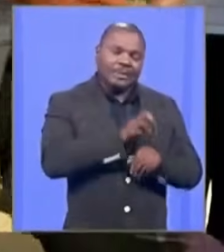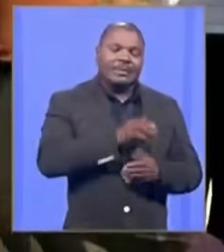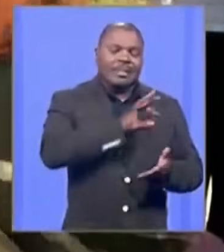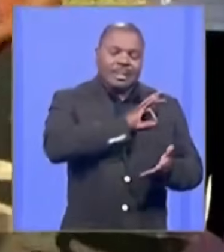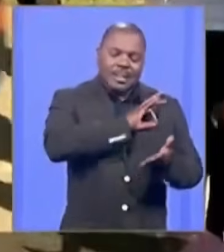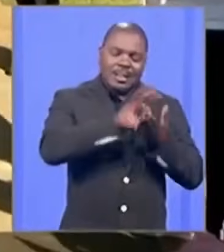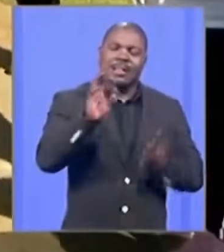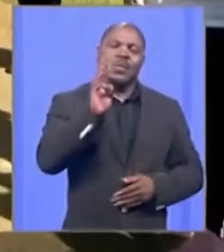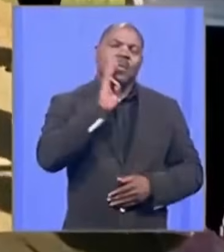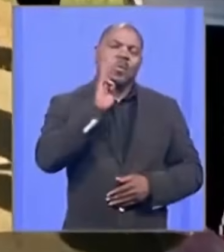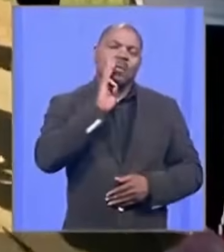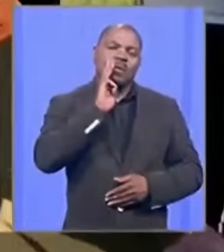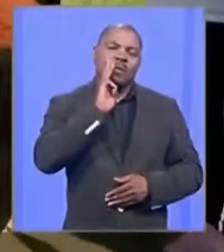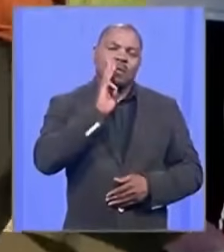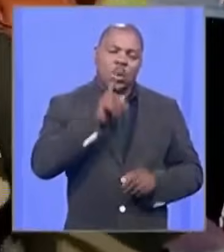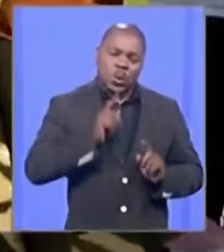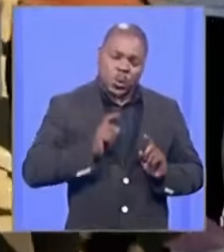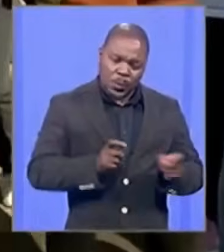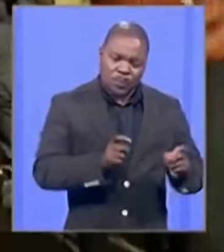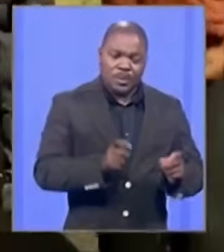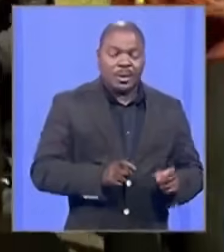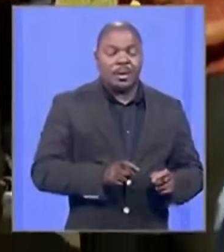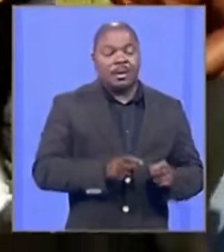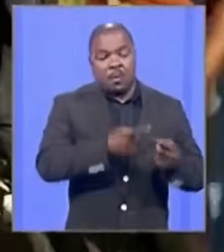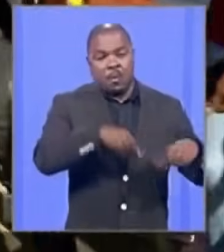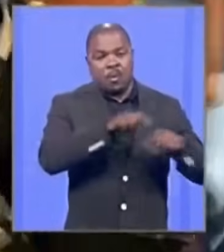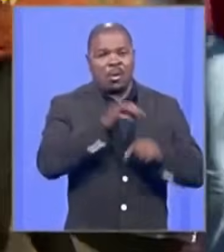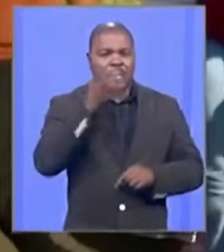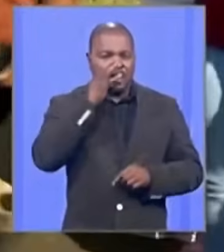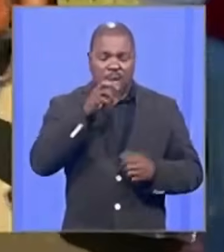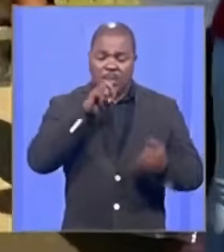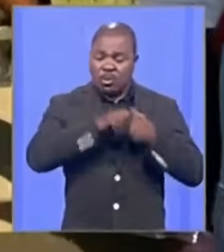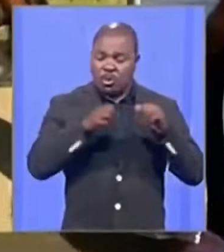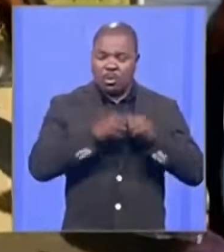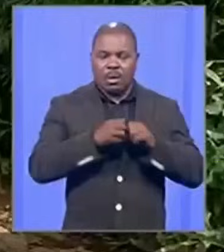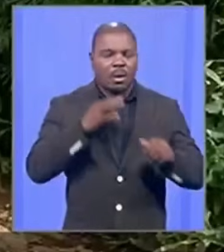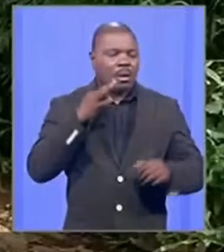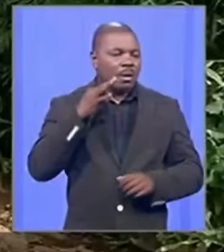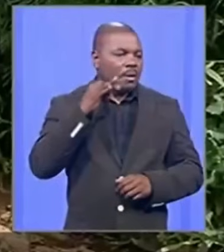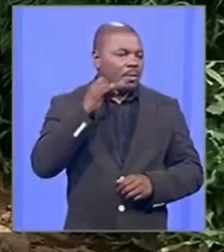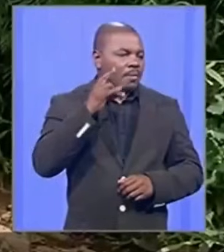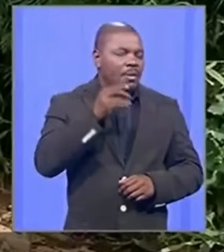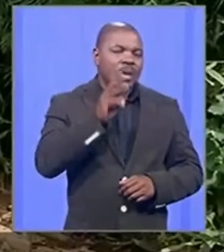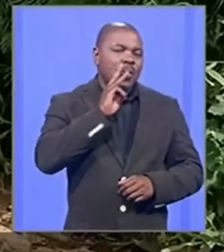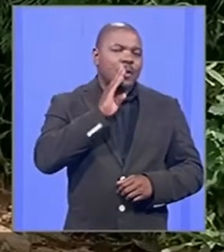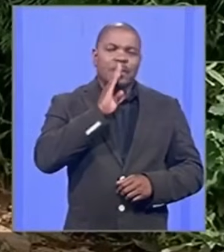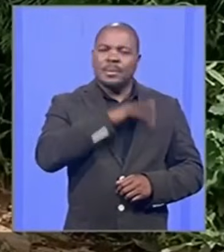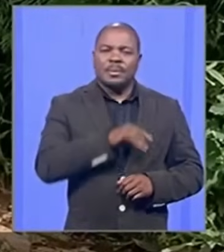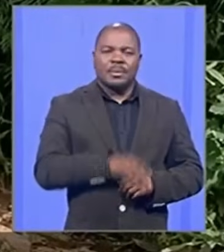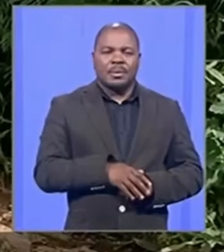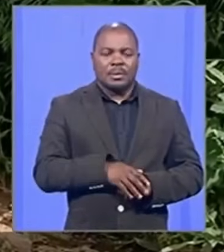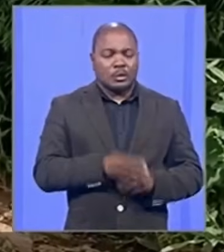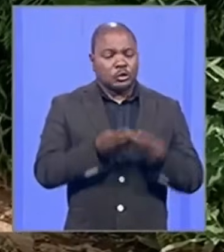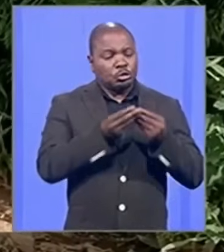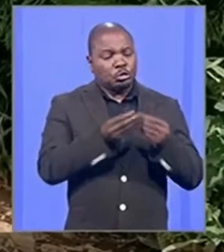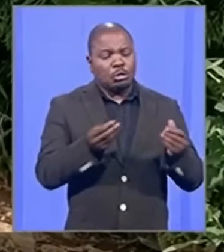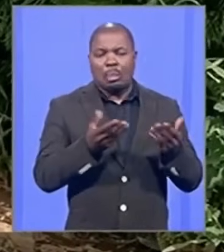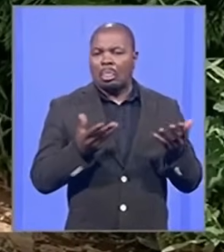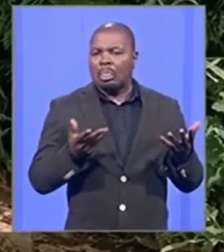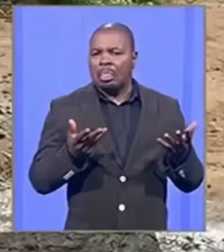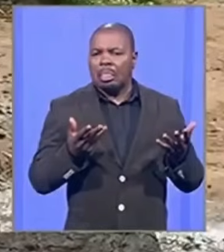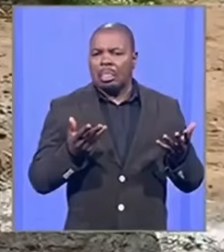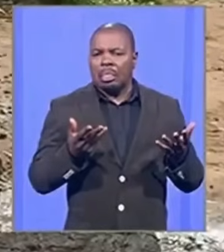ka potlako. Ba re bona ke bothata bo bogolo ba letsatsi le letsatsi bo go sa bonagaleng bo tla tla